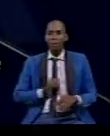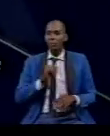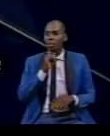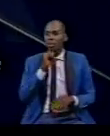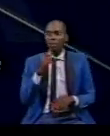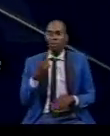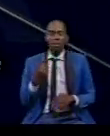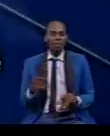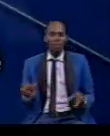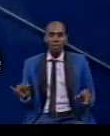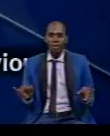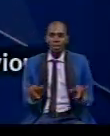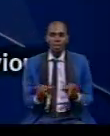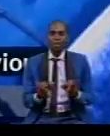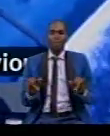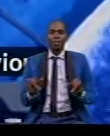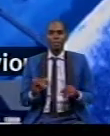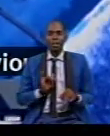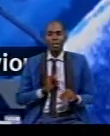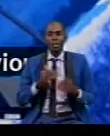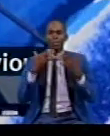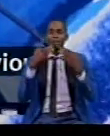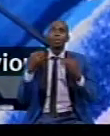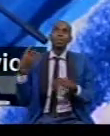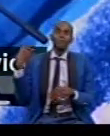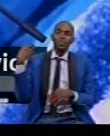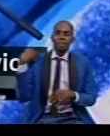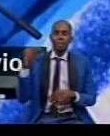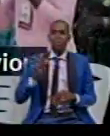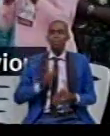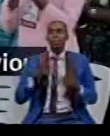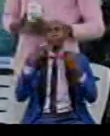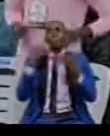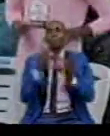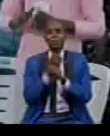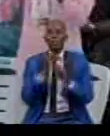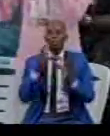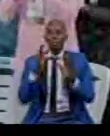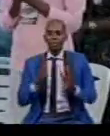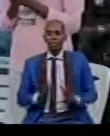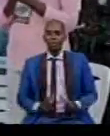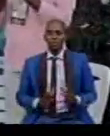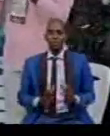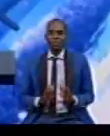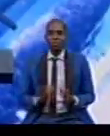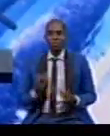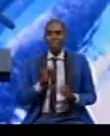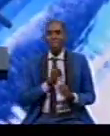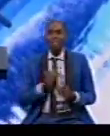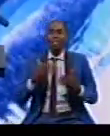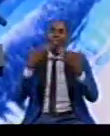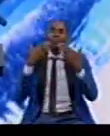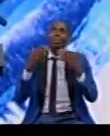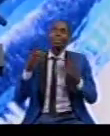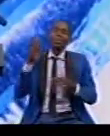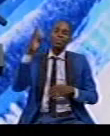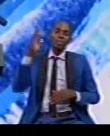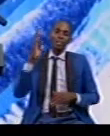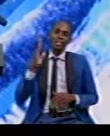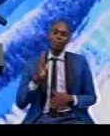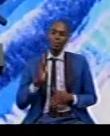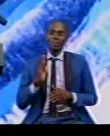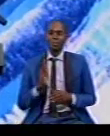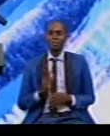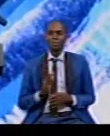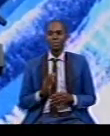The Lord will have compassion upon you. And that compassion will roll away every